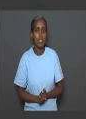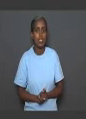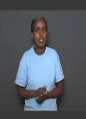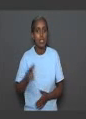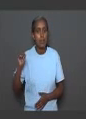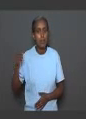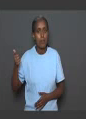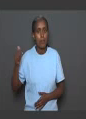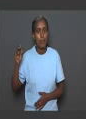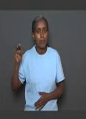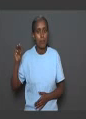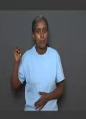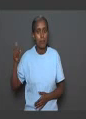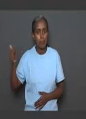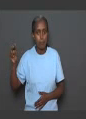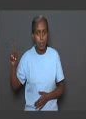The mean is